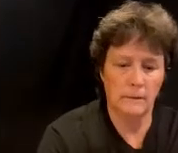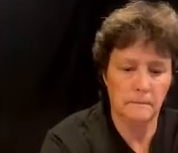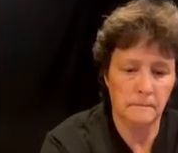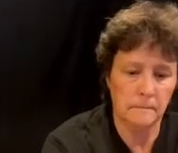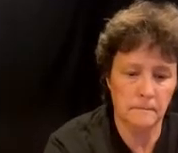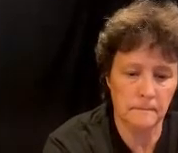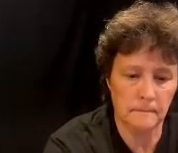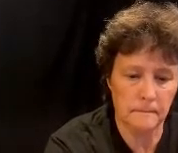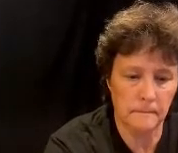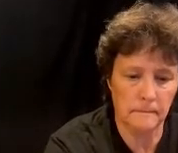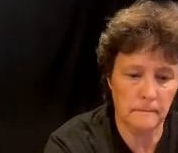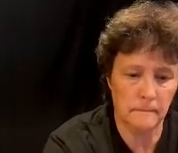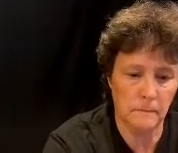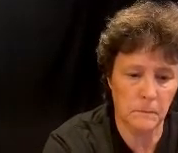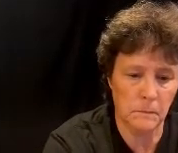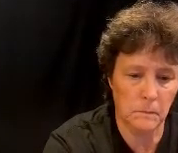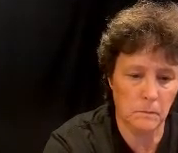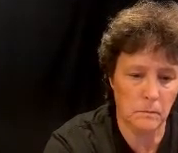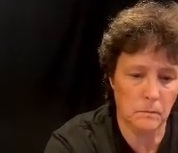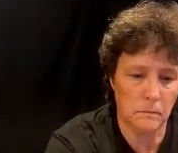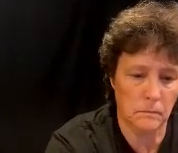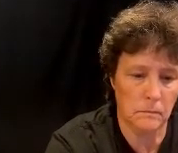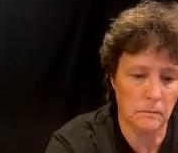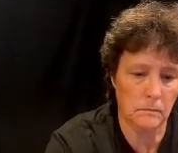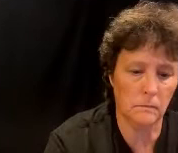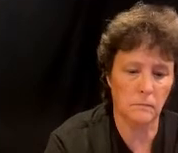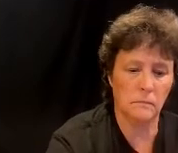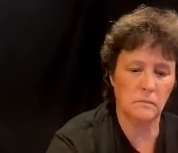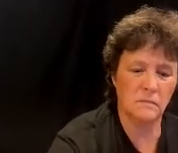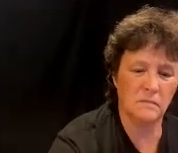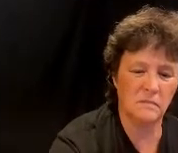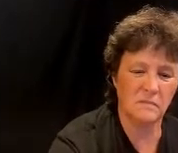Let's adjust that air just a little bit, if you wouldn't care.